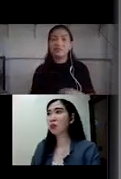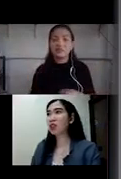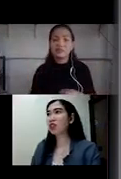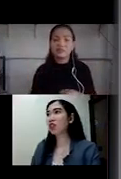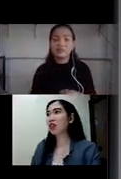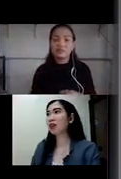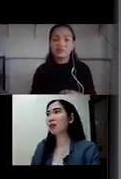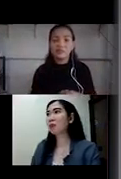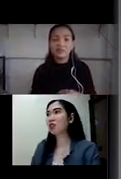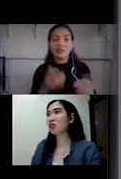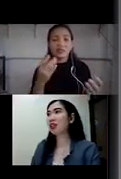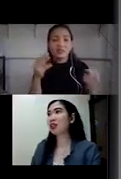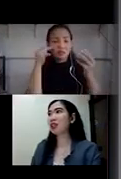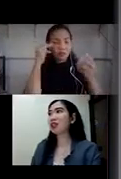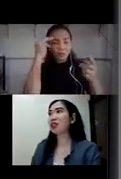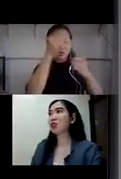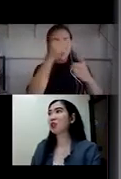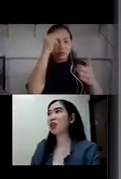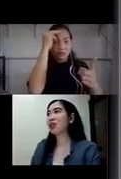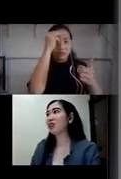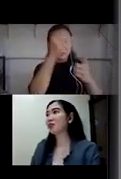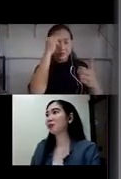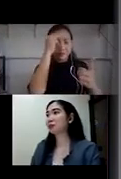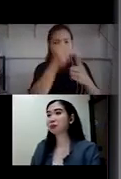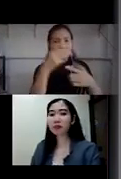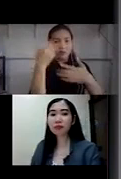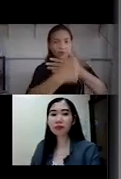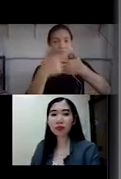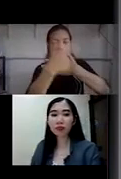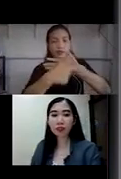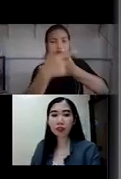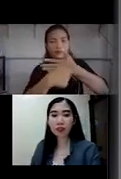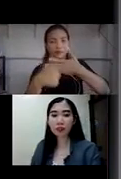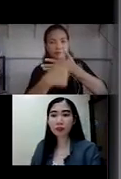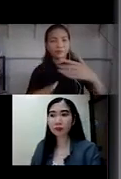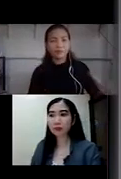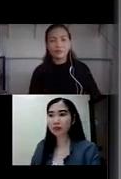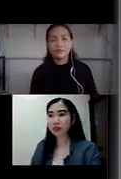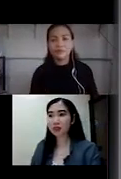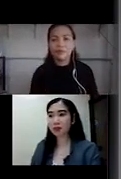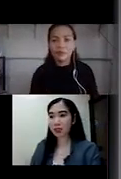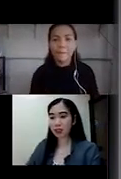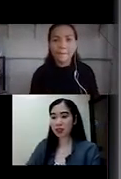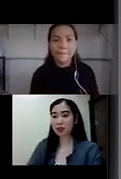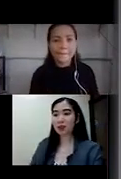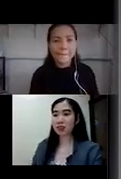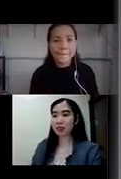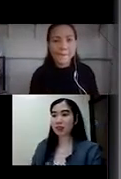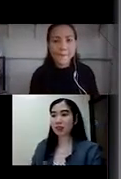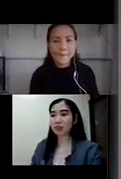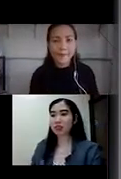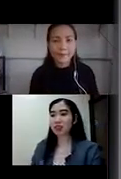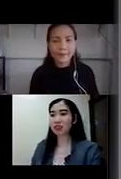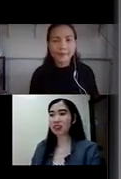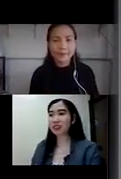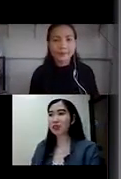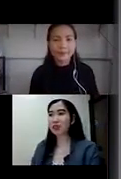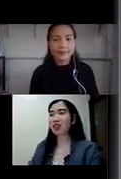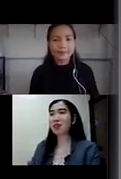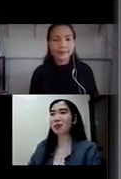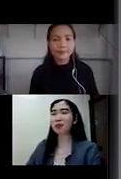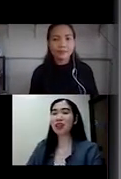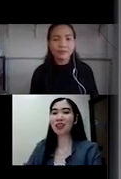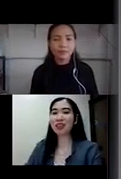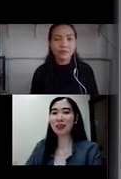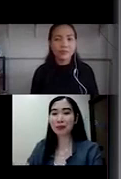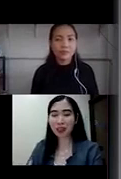itong mission ng Google? Yes, ma'am. Very librarian. Yan. That's why I